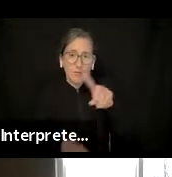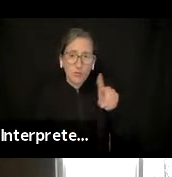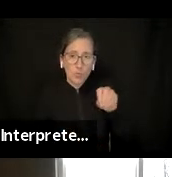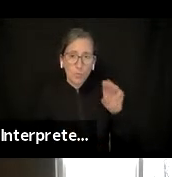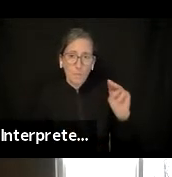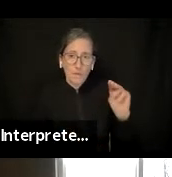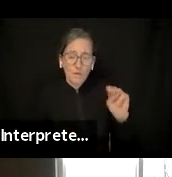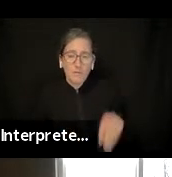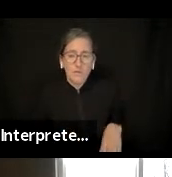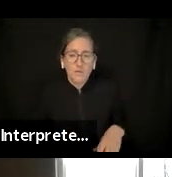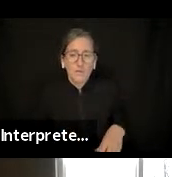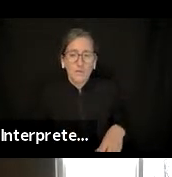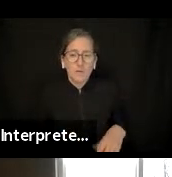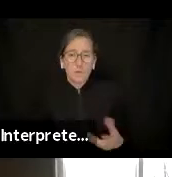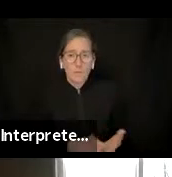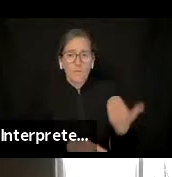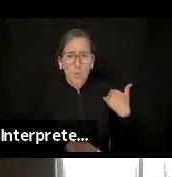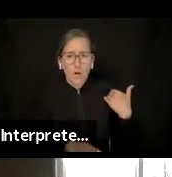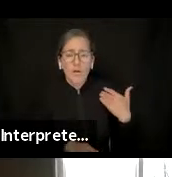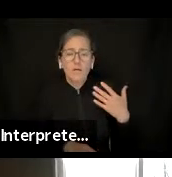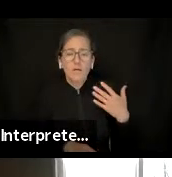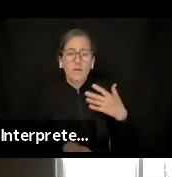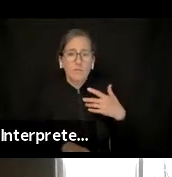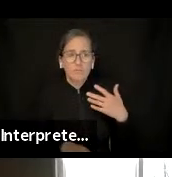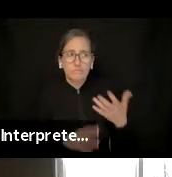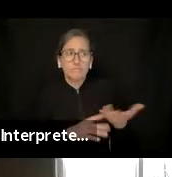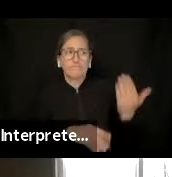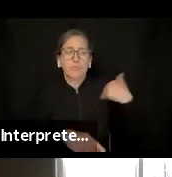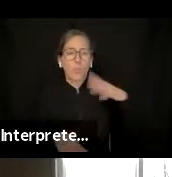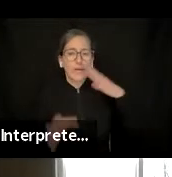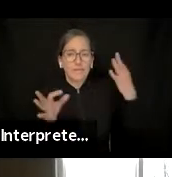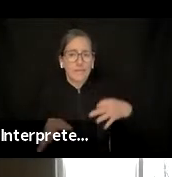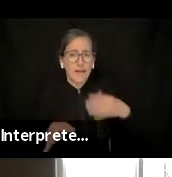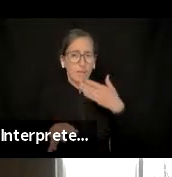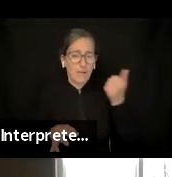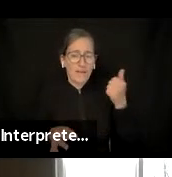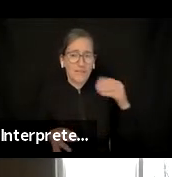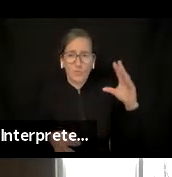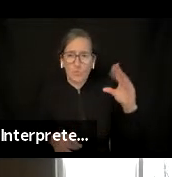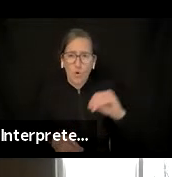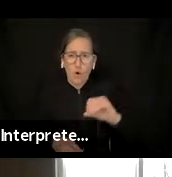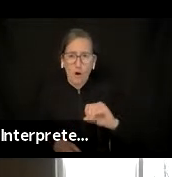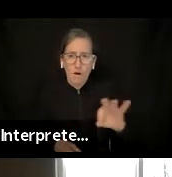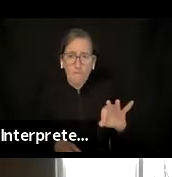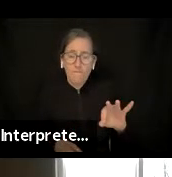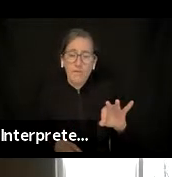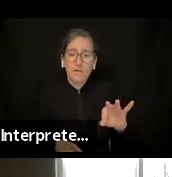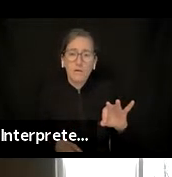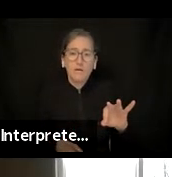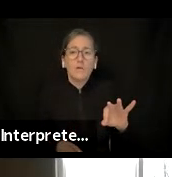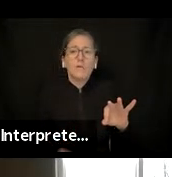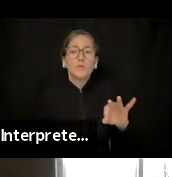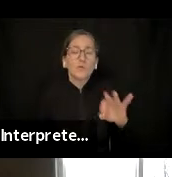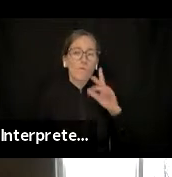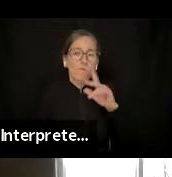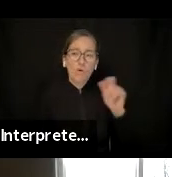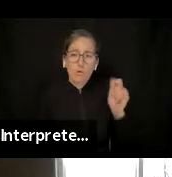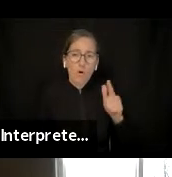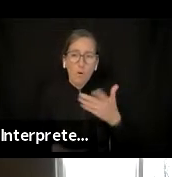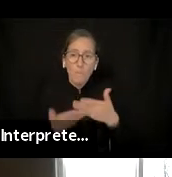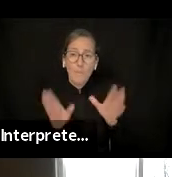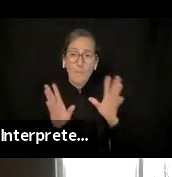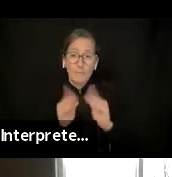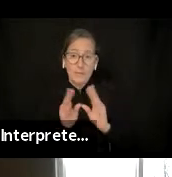There was a time when the decision was made that it was best to turn it off. So it is turned off globally in all public meetings.